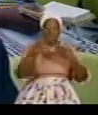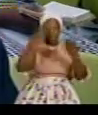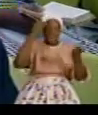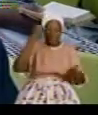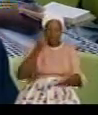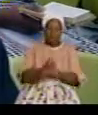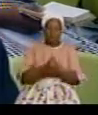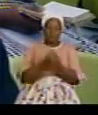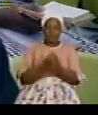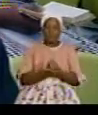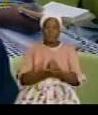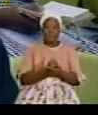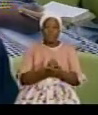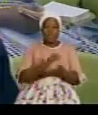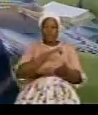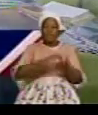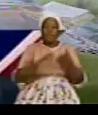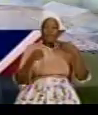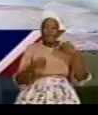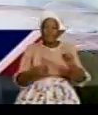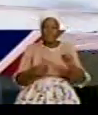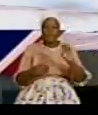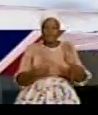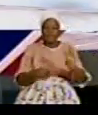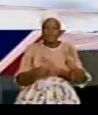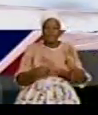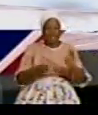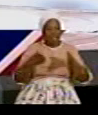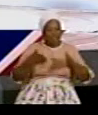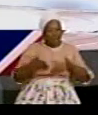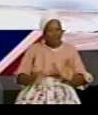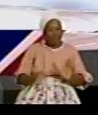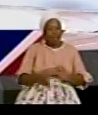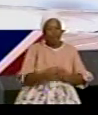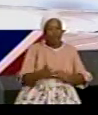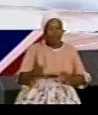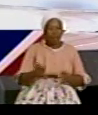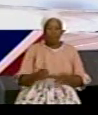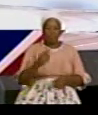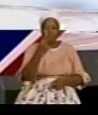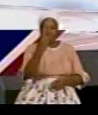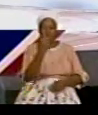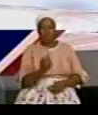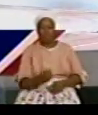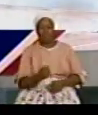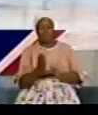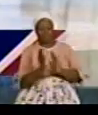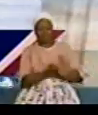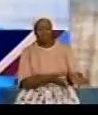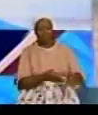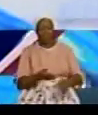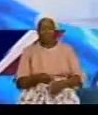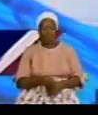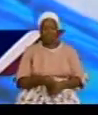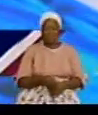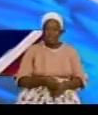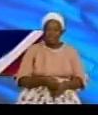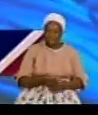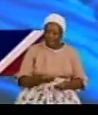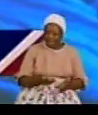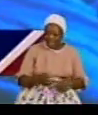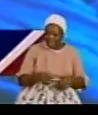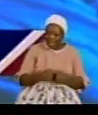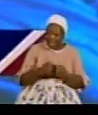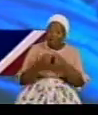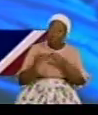in verse 14, let them alone. How did you get so near the Pharisees? You